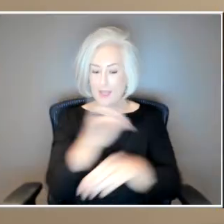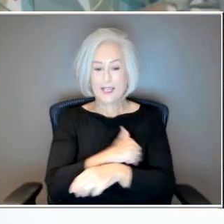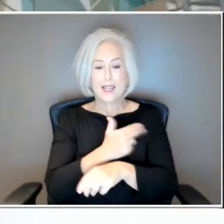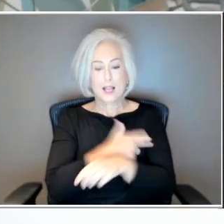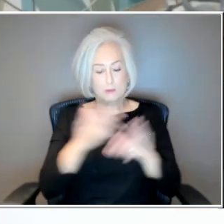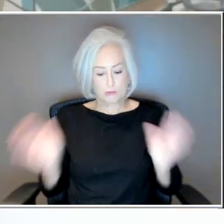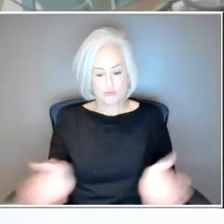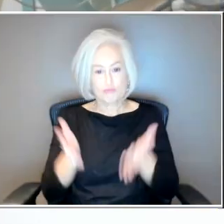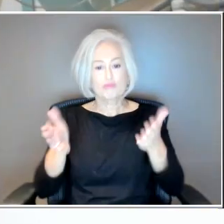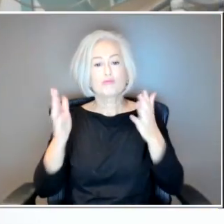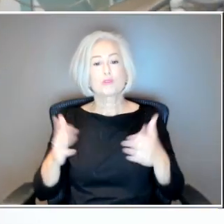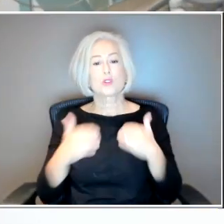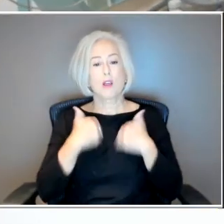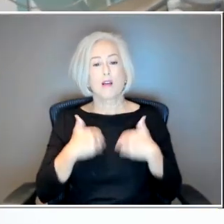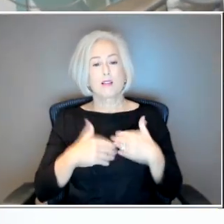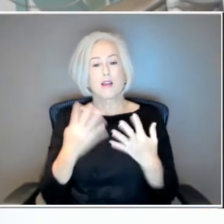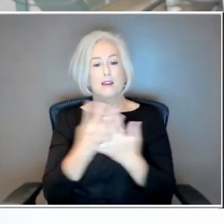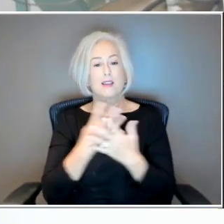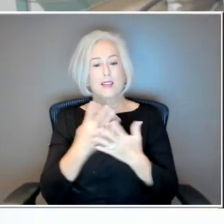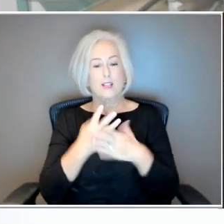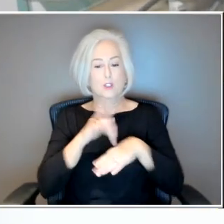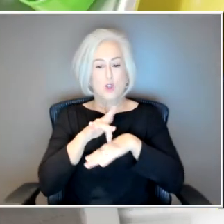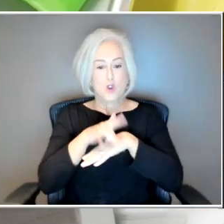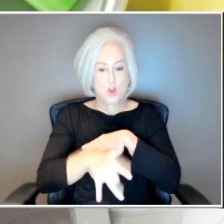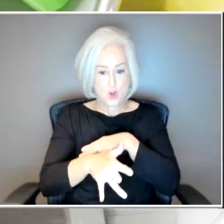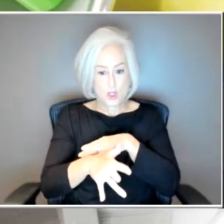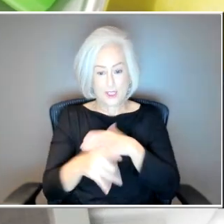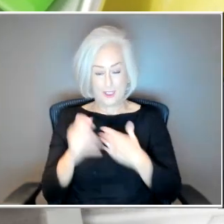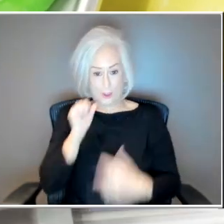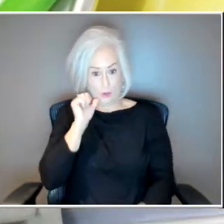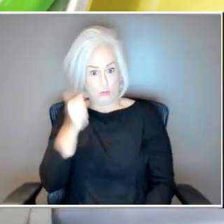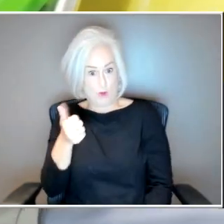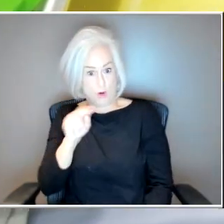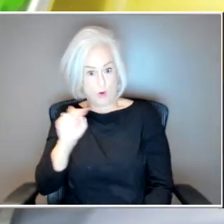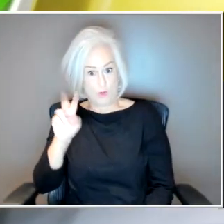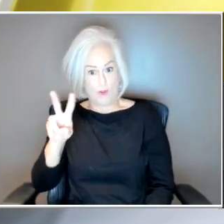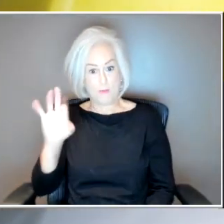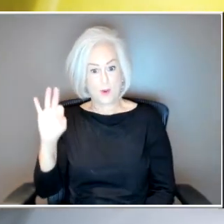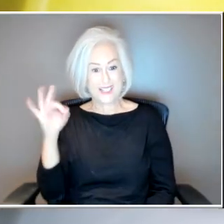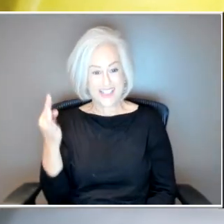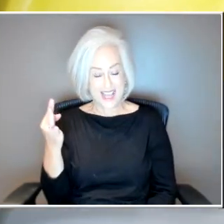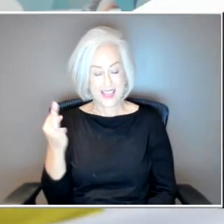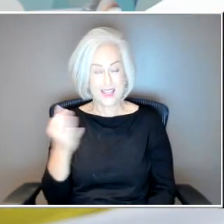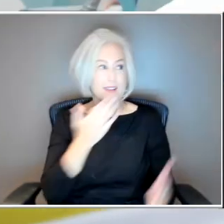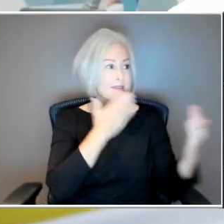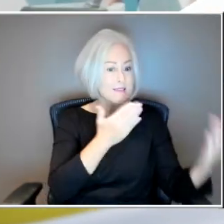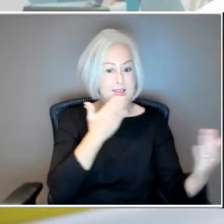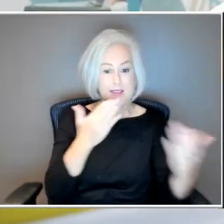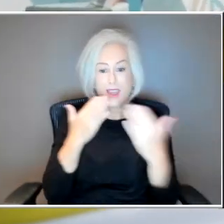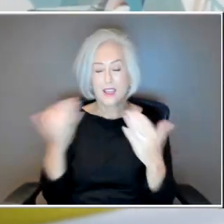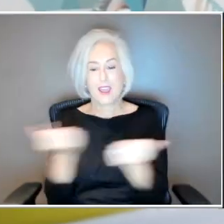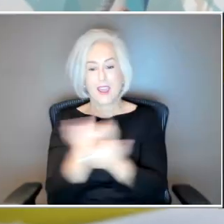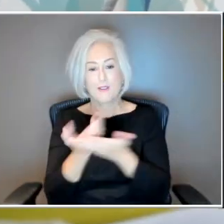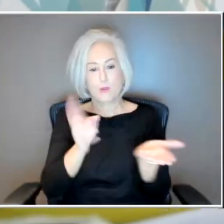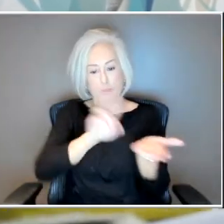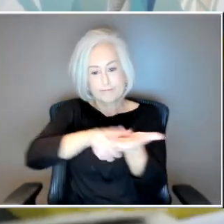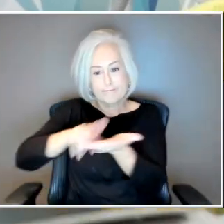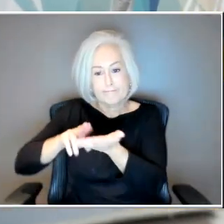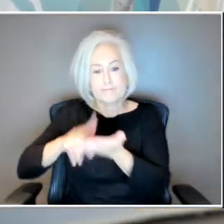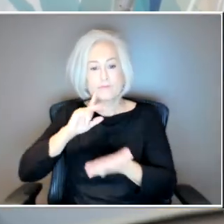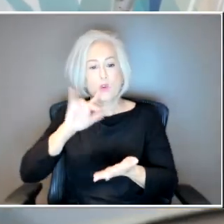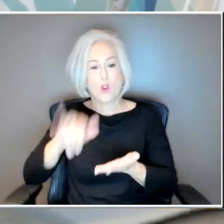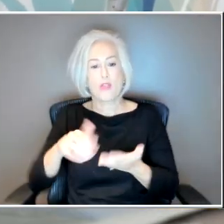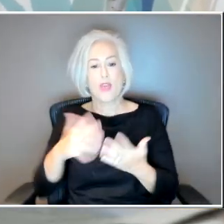cancer screenings tomorrow, November 9th. We want to say a huge thank you to everyone who signed up for those screenings. There are actually no